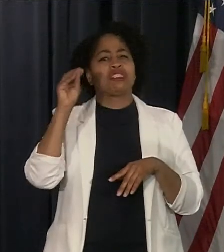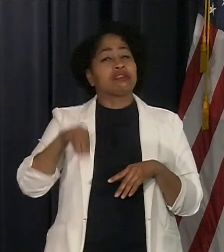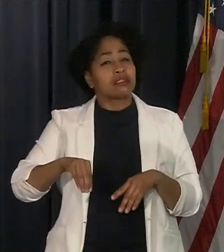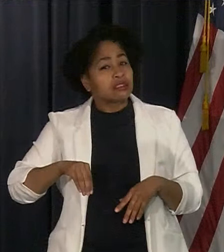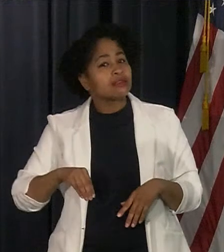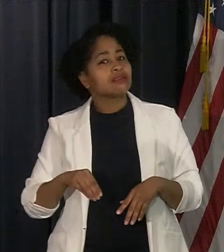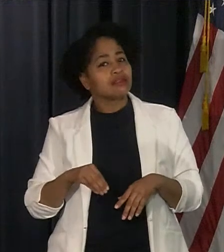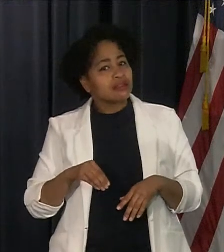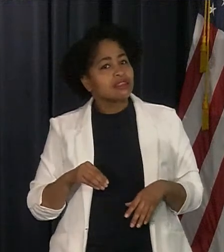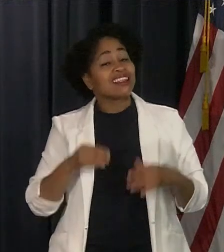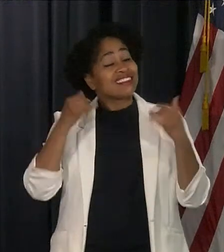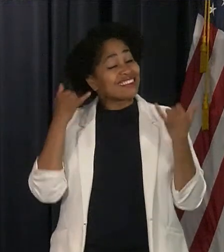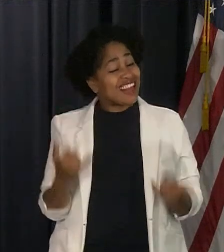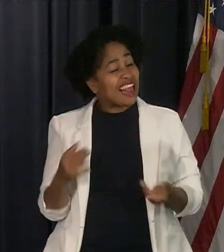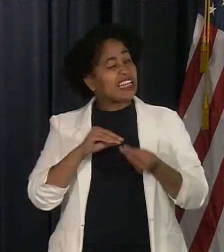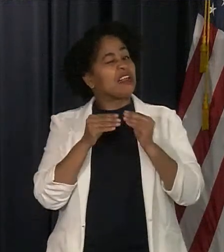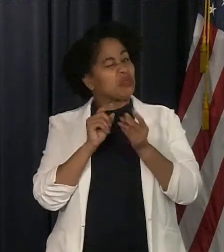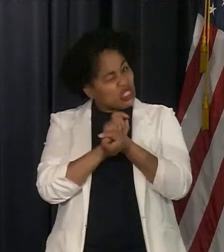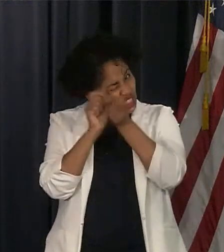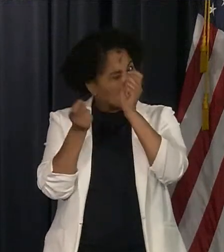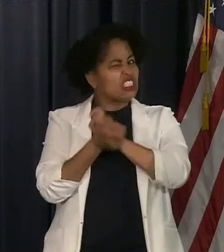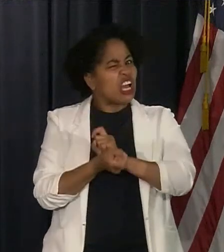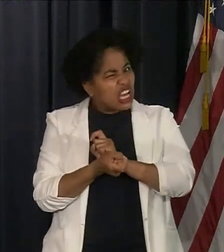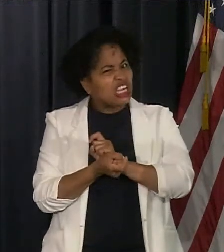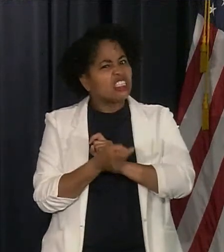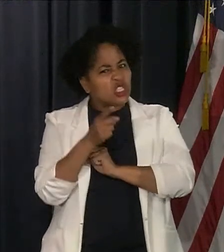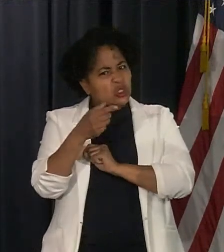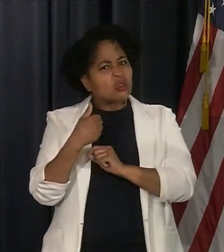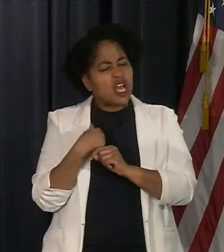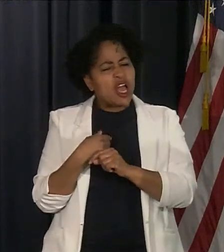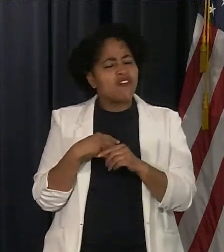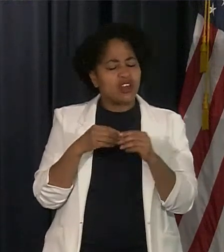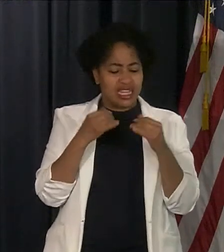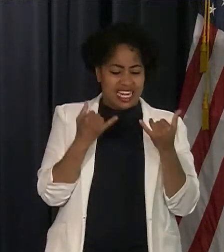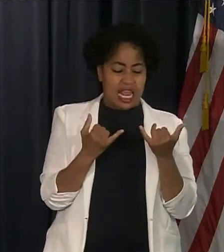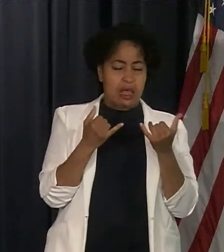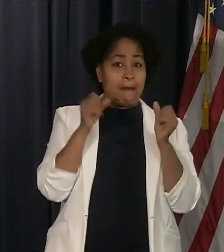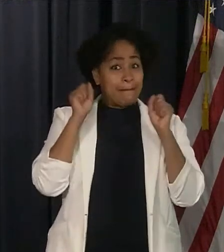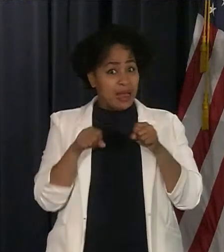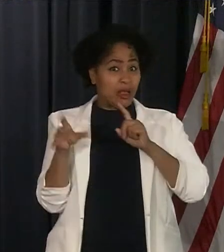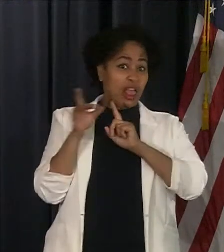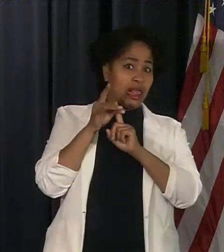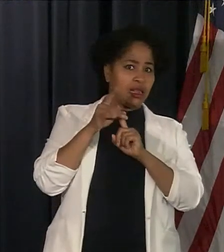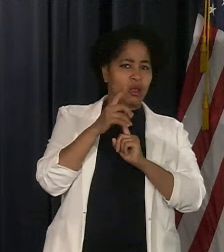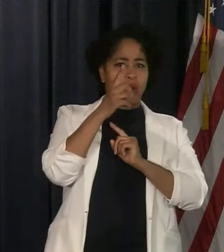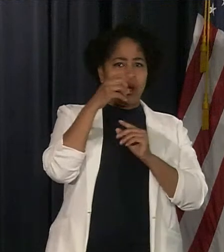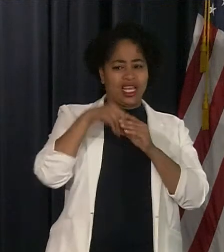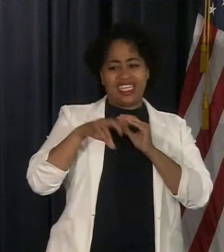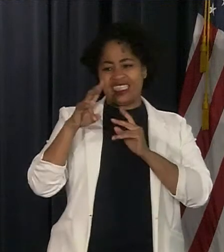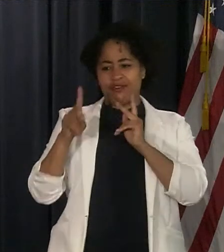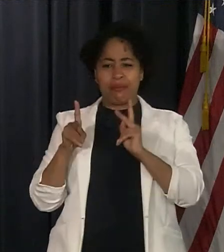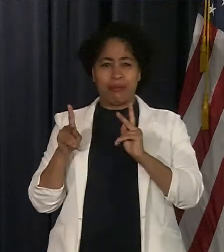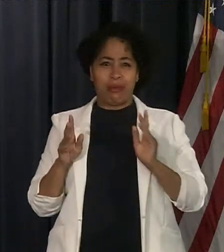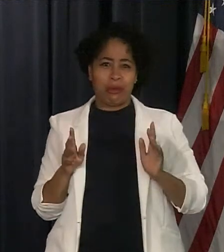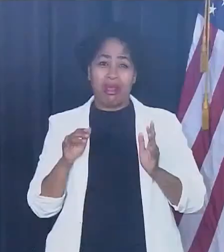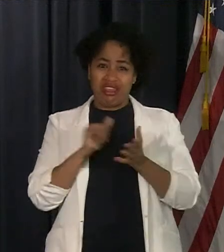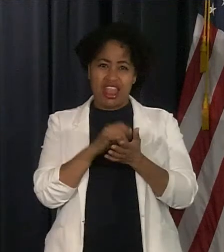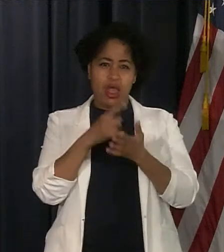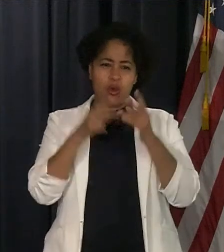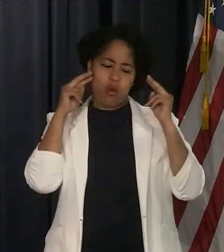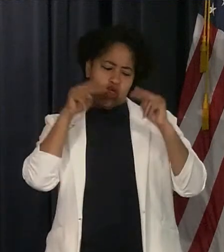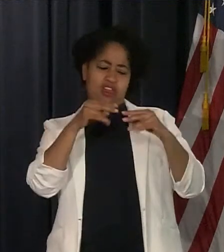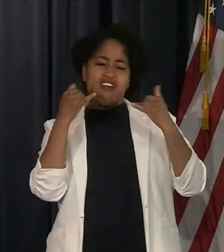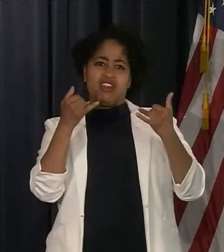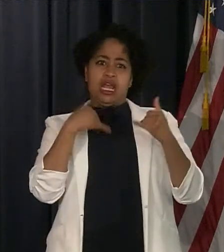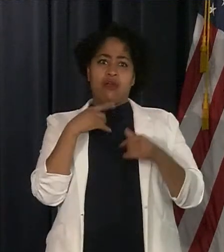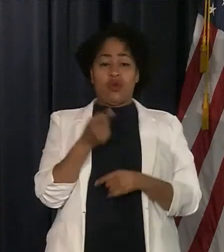84%, now you've got more than a 1 in 7 chance of getting it. And so this is what you're looking at, that I went